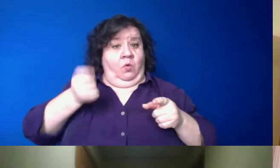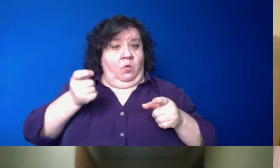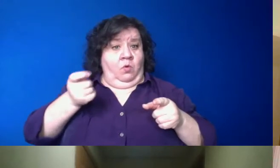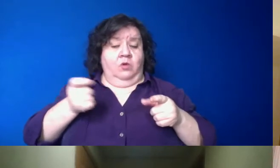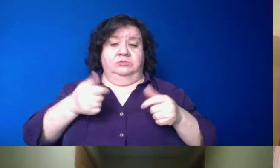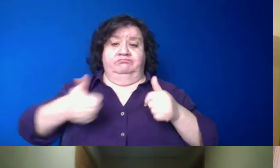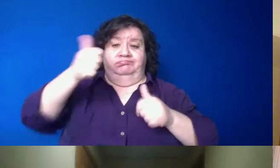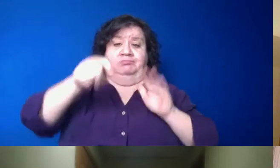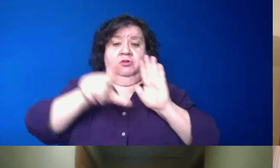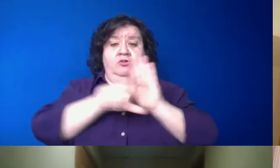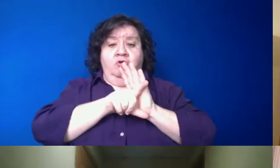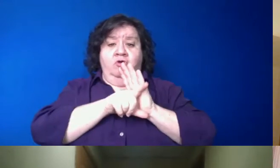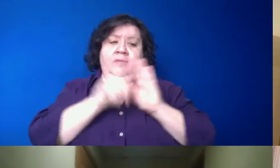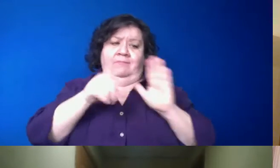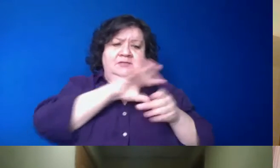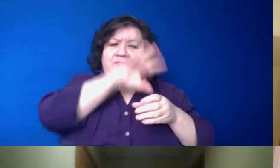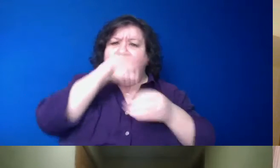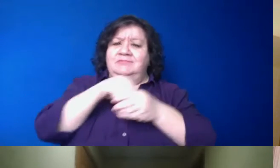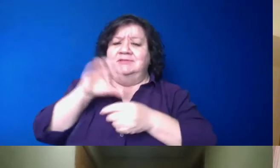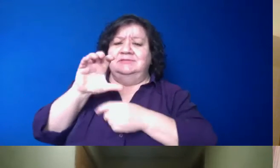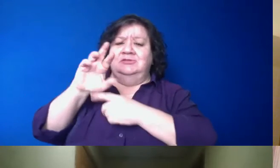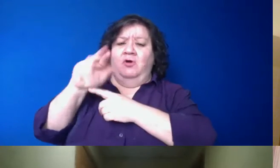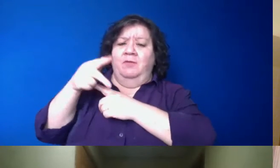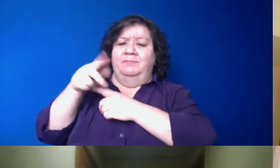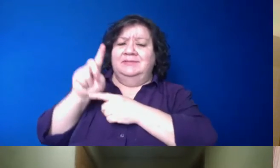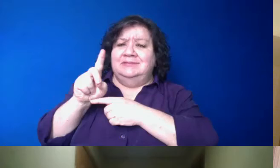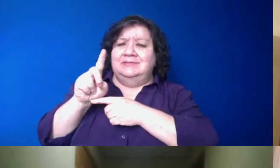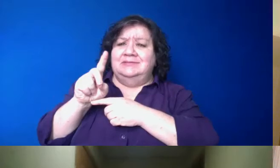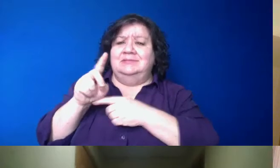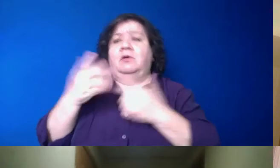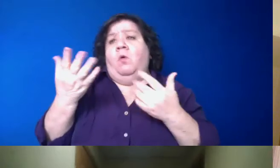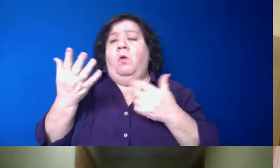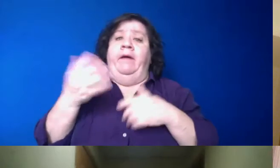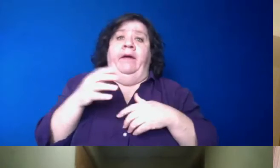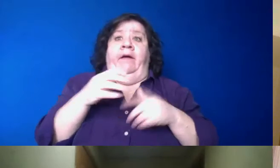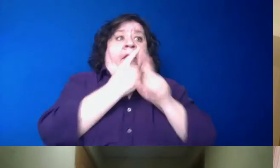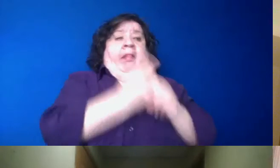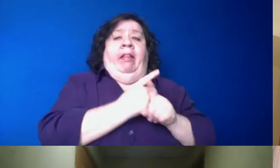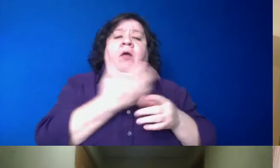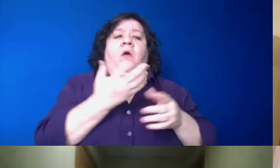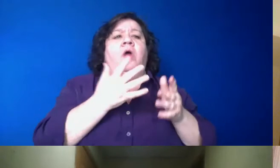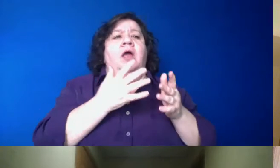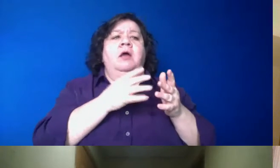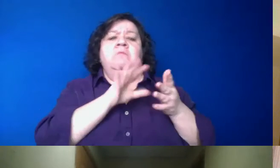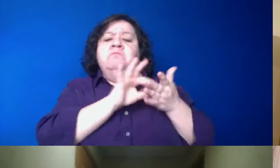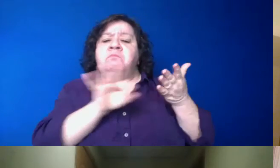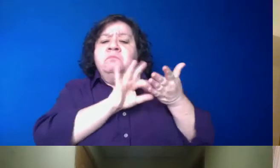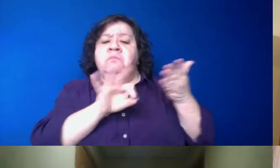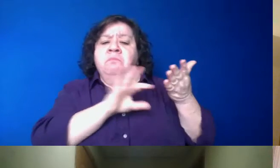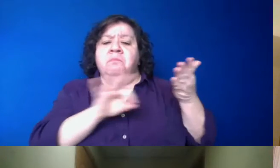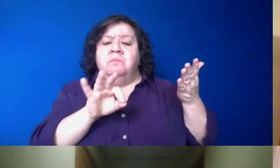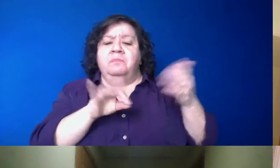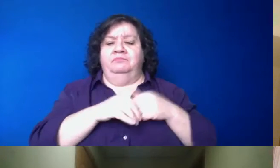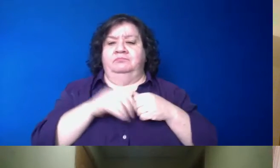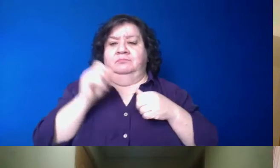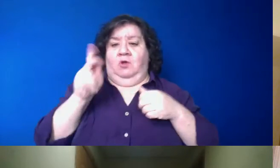case I have more computer problems, my colleague Juan will step in, and I thank him in